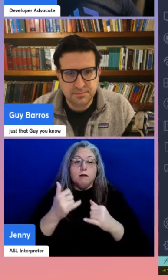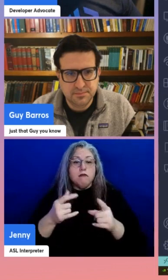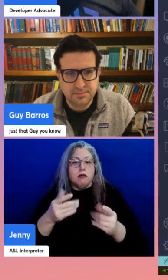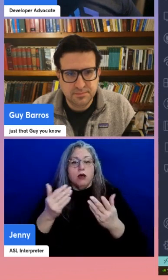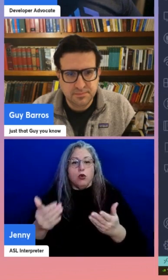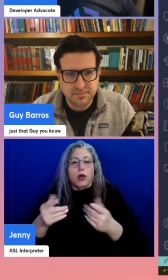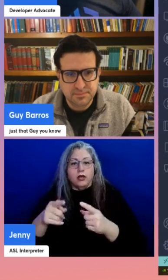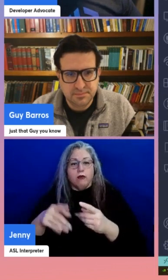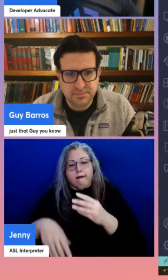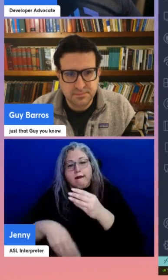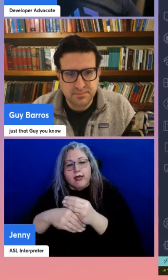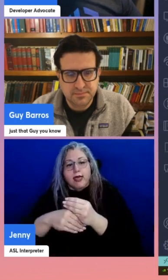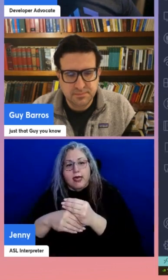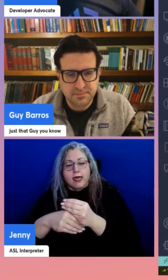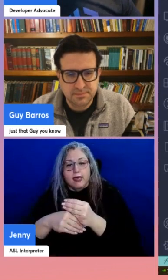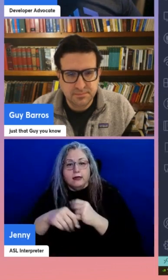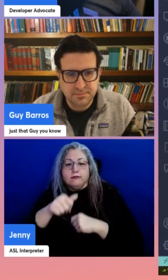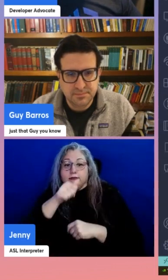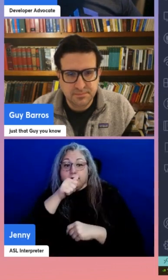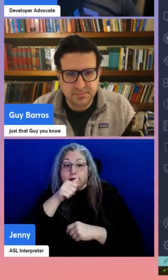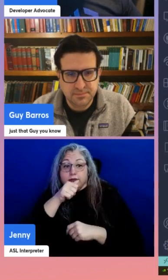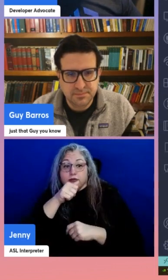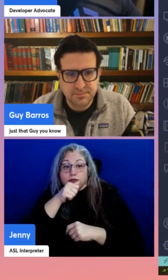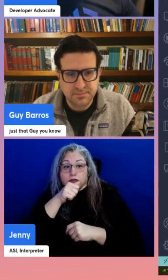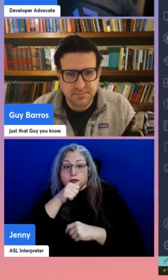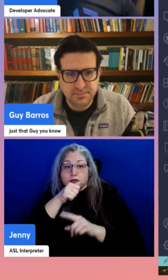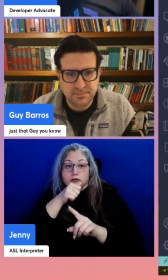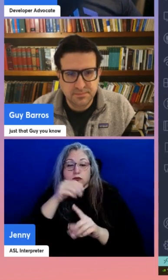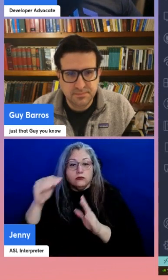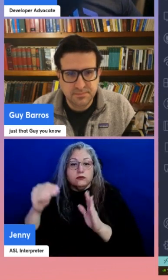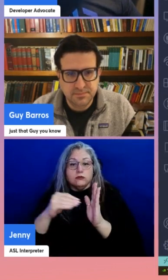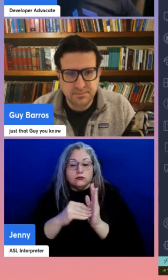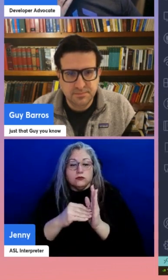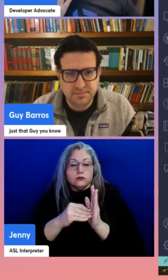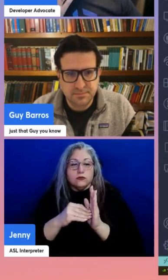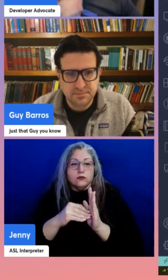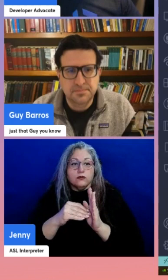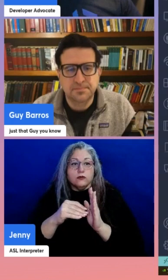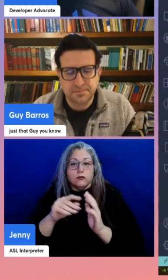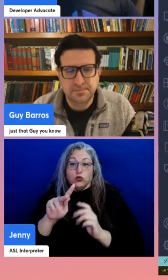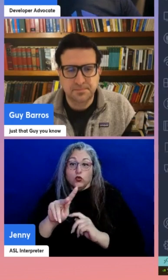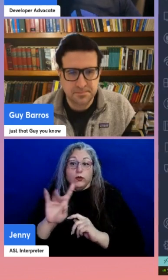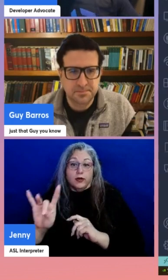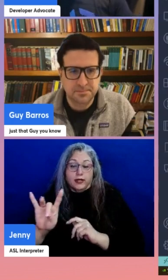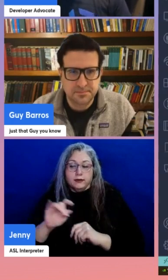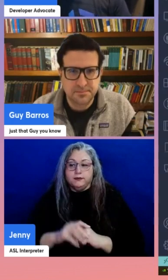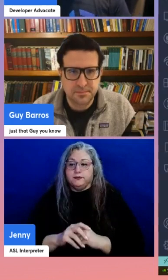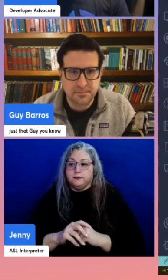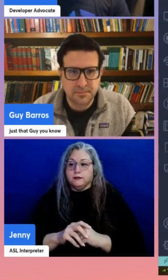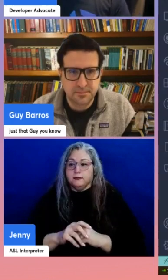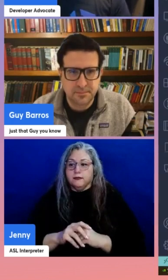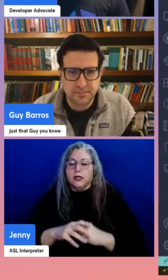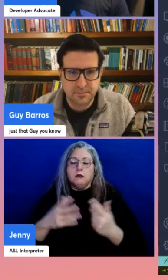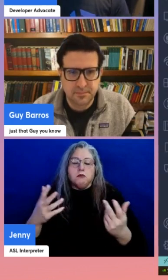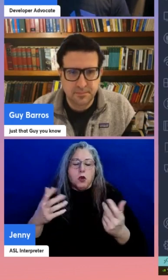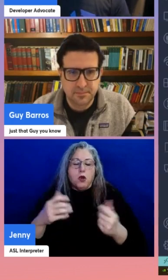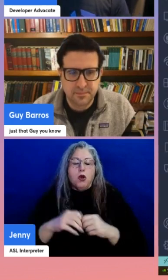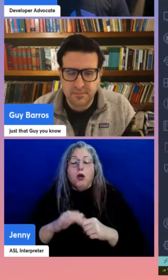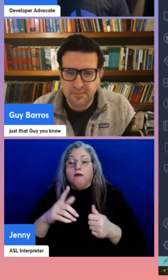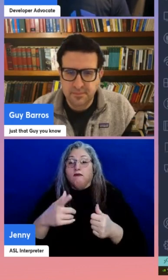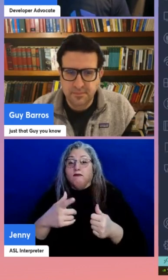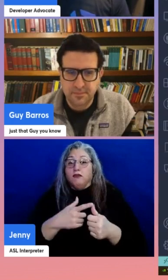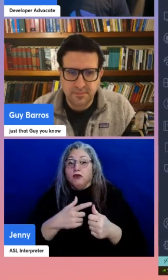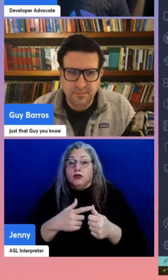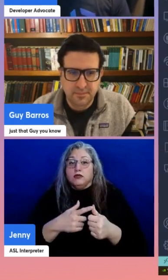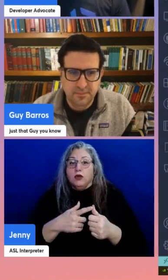and add that secret to Kubernetes. So the first thing we're going to do, oops,